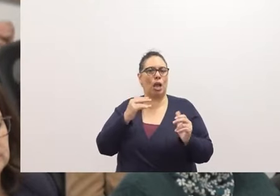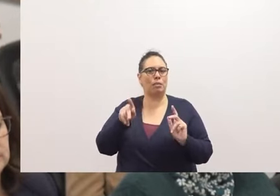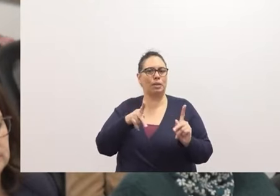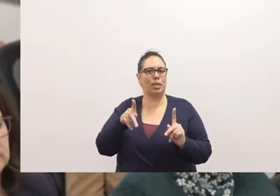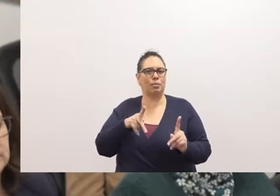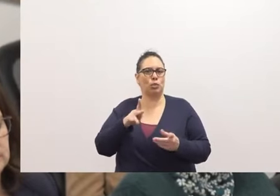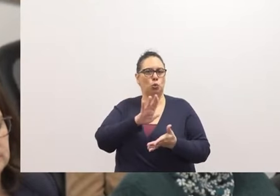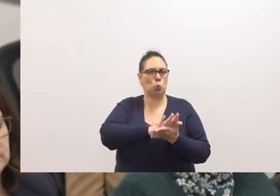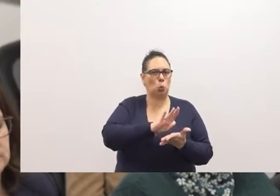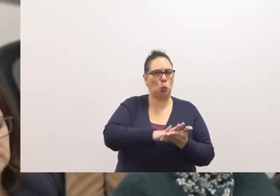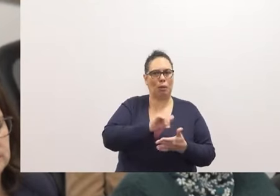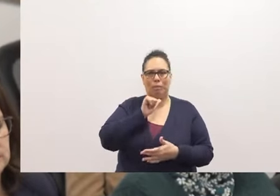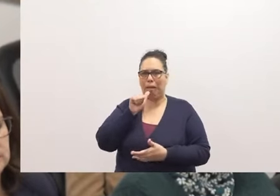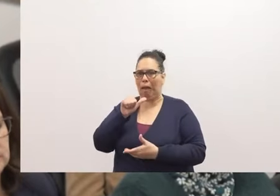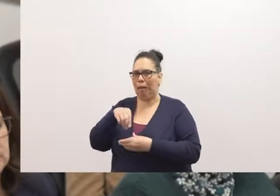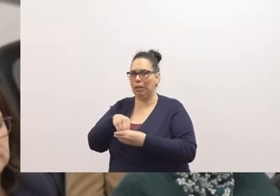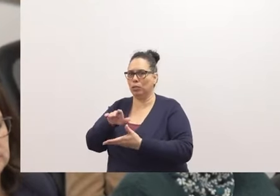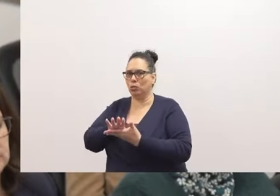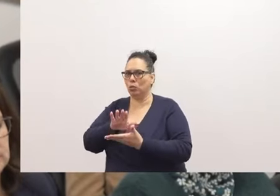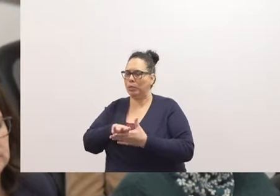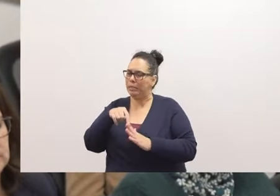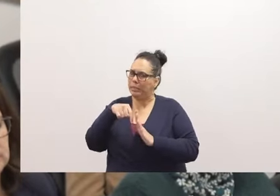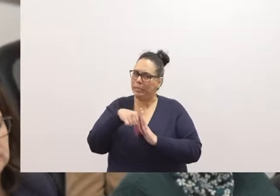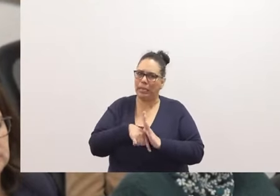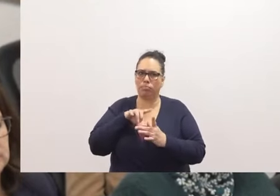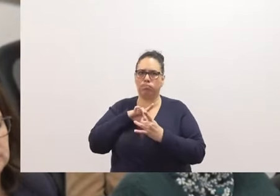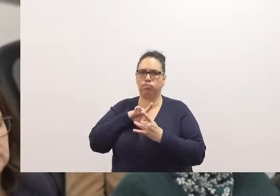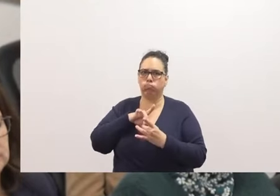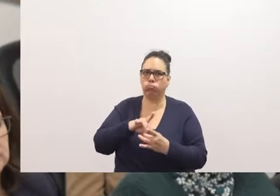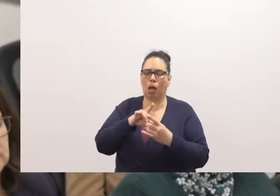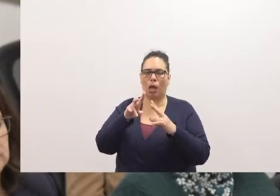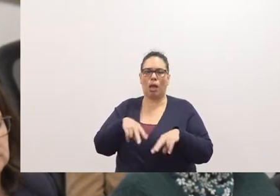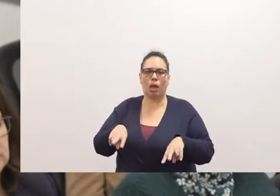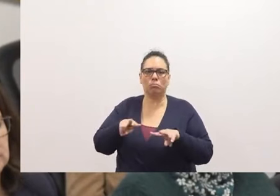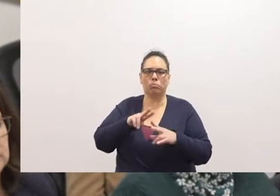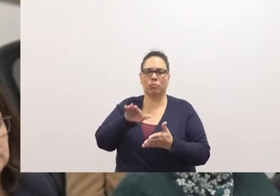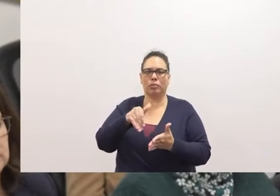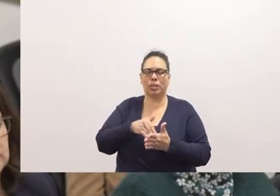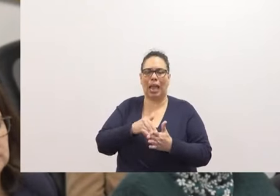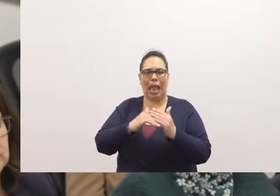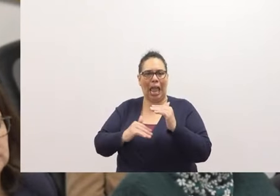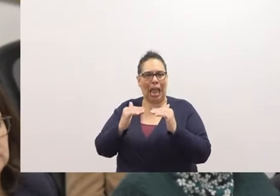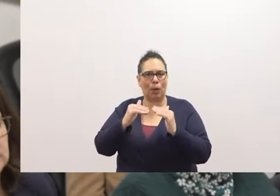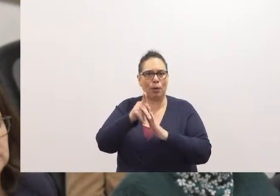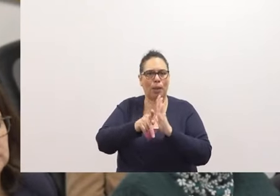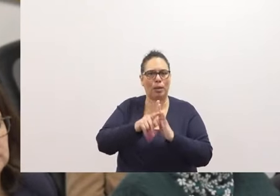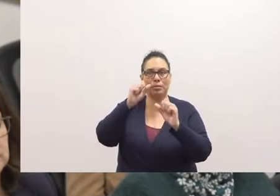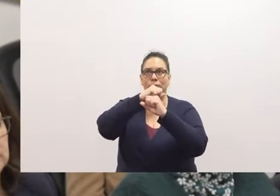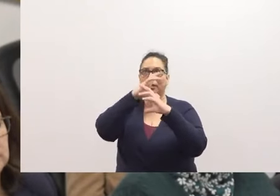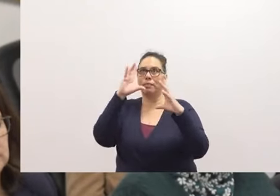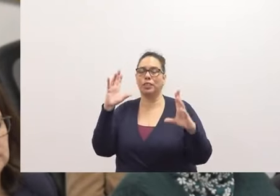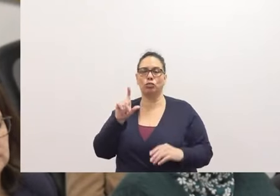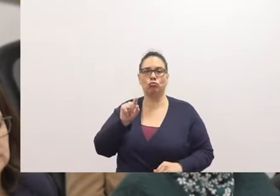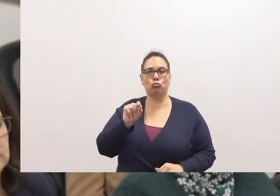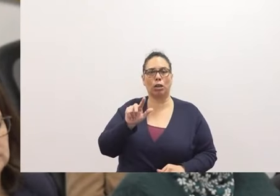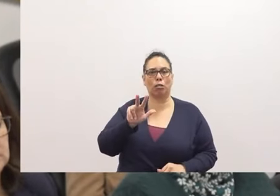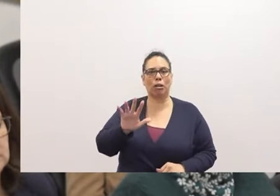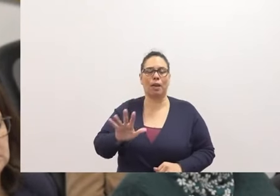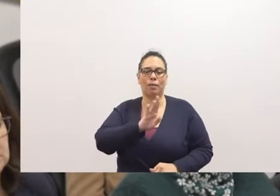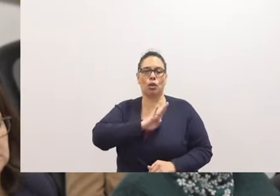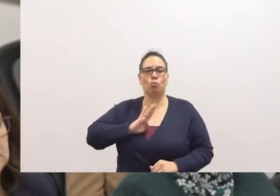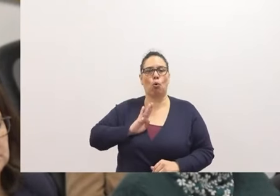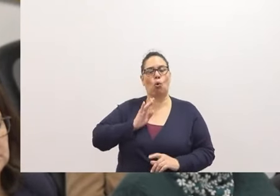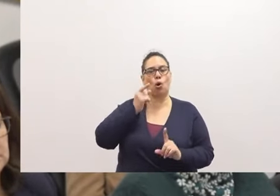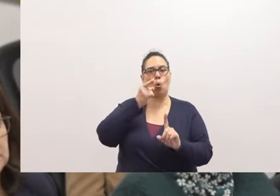campus. CFJ is in deep alignment with the LBUSD's core values, equity policy, Vision 2035, and the board goals